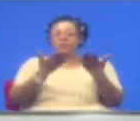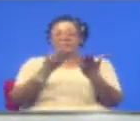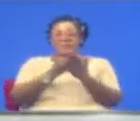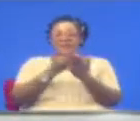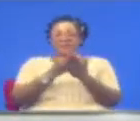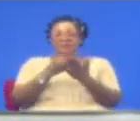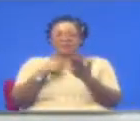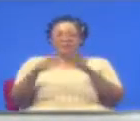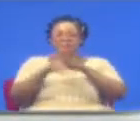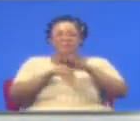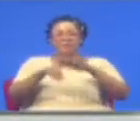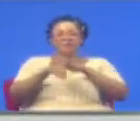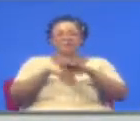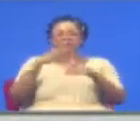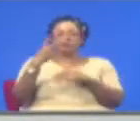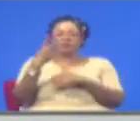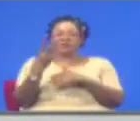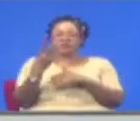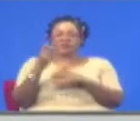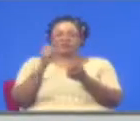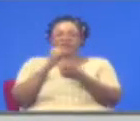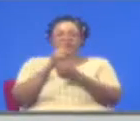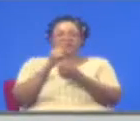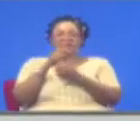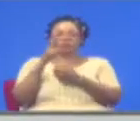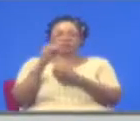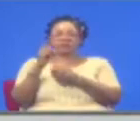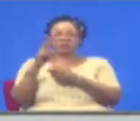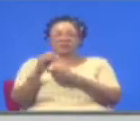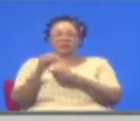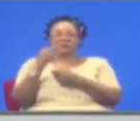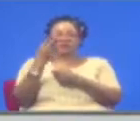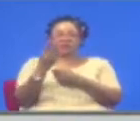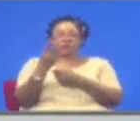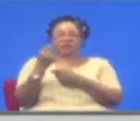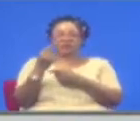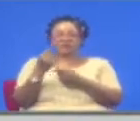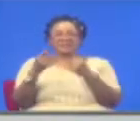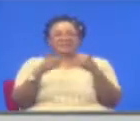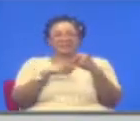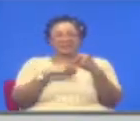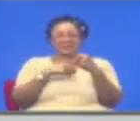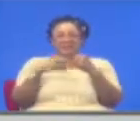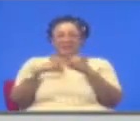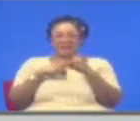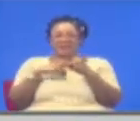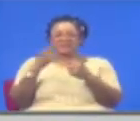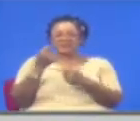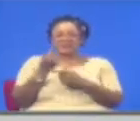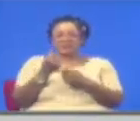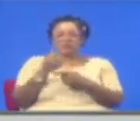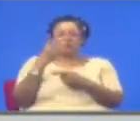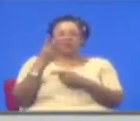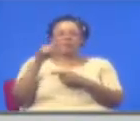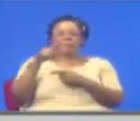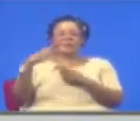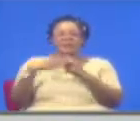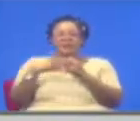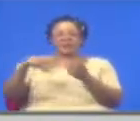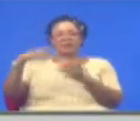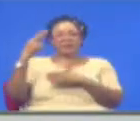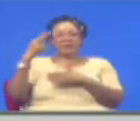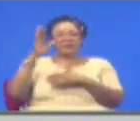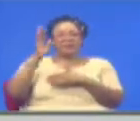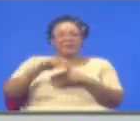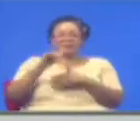of the 24th of November 2020 of 4 shillings and 67 cents, or 7.94% higher than the